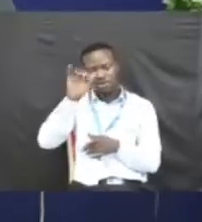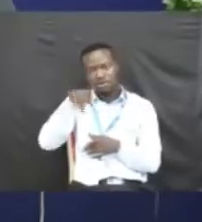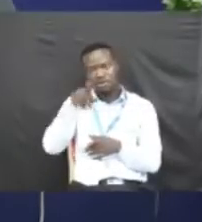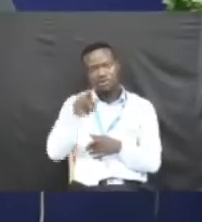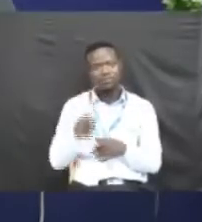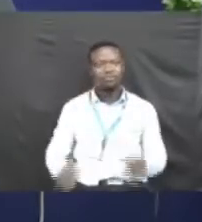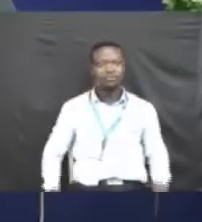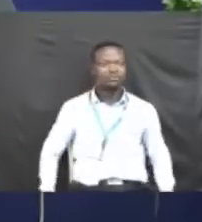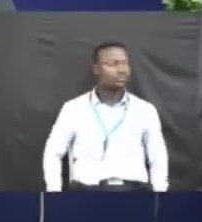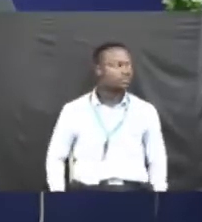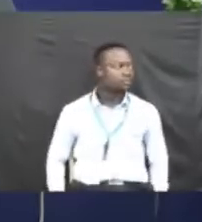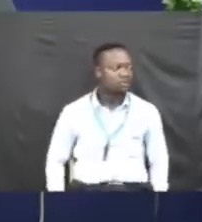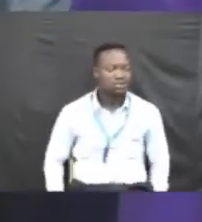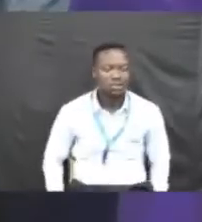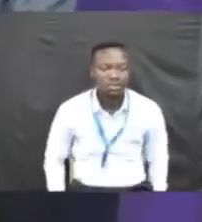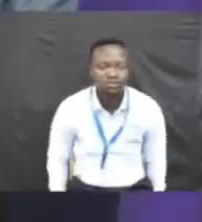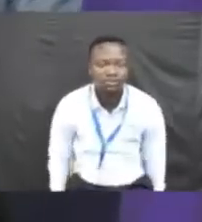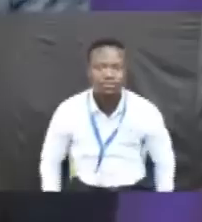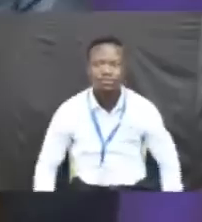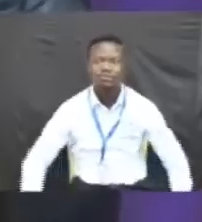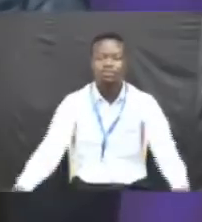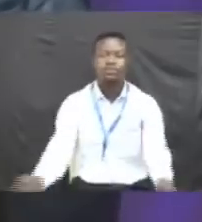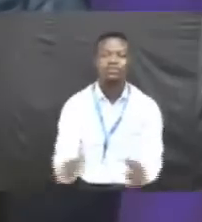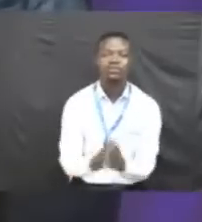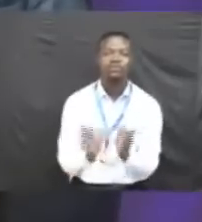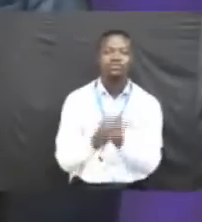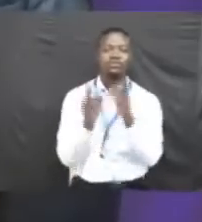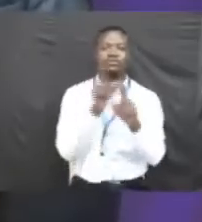Thank you very much. Praise the Lord.